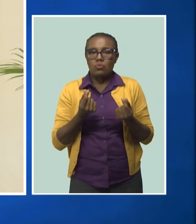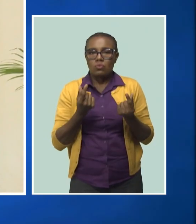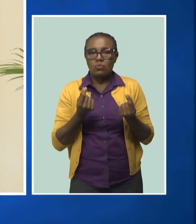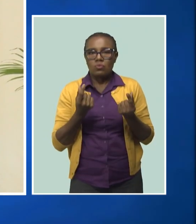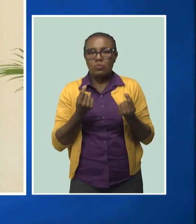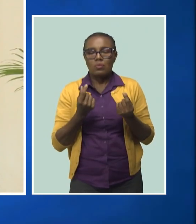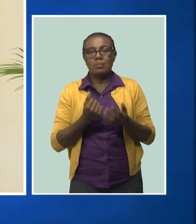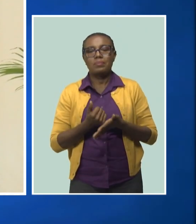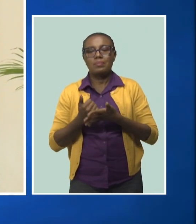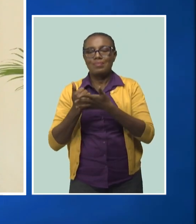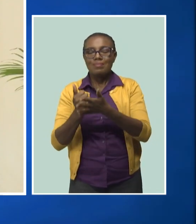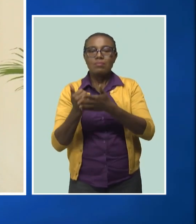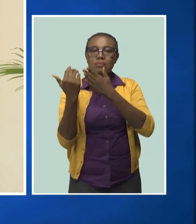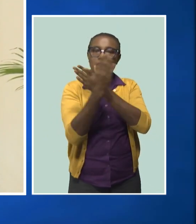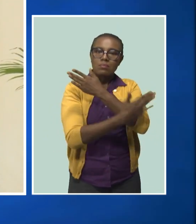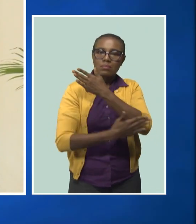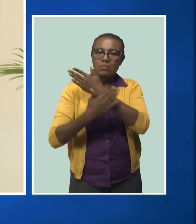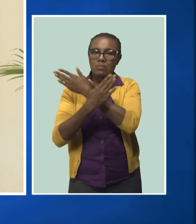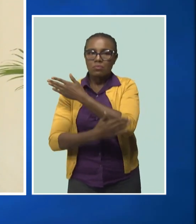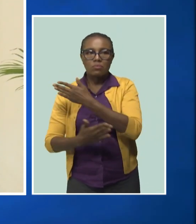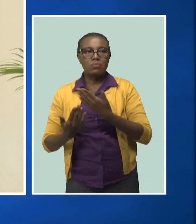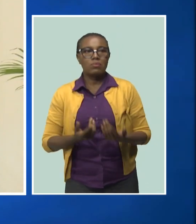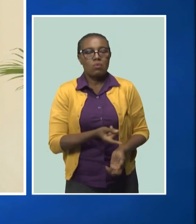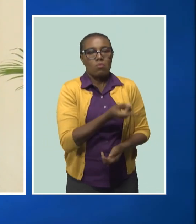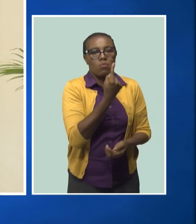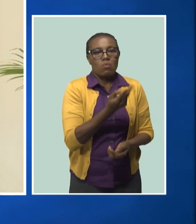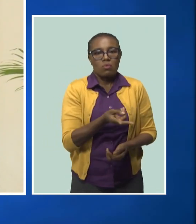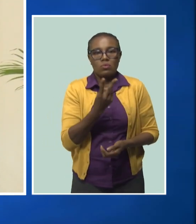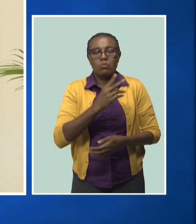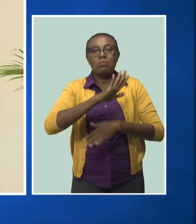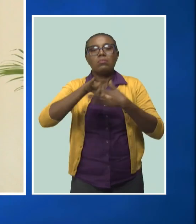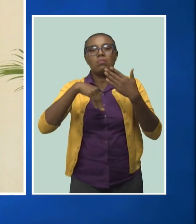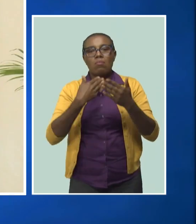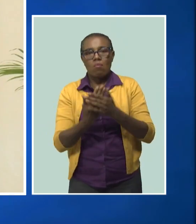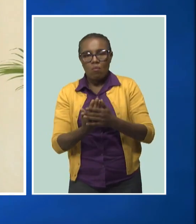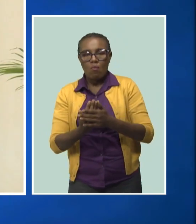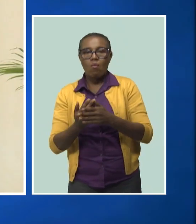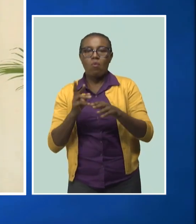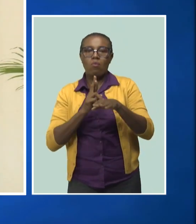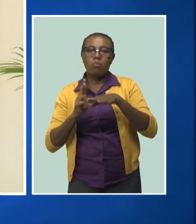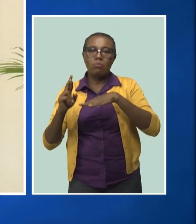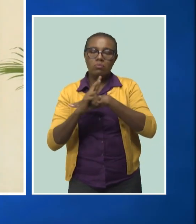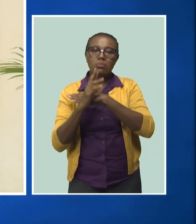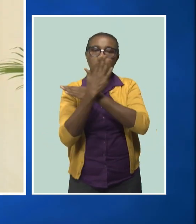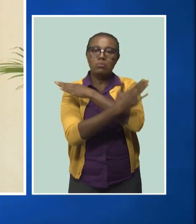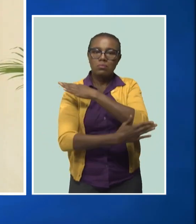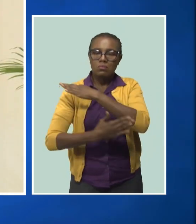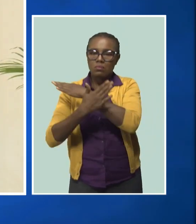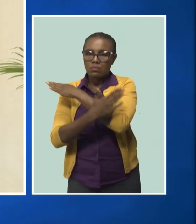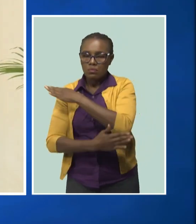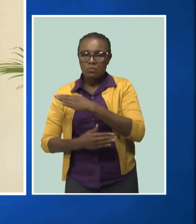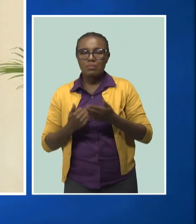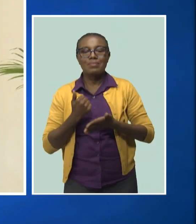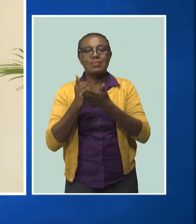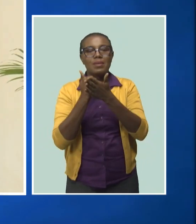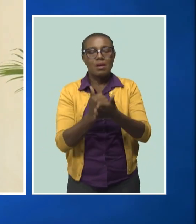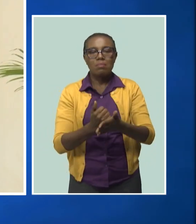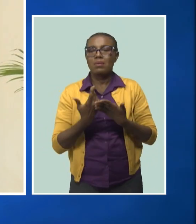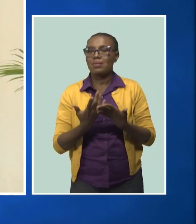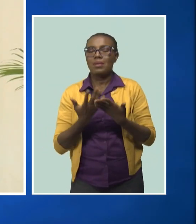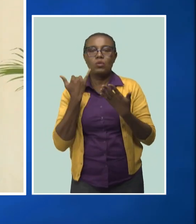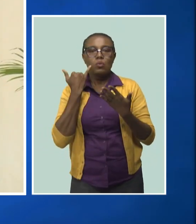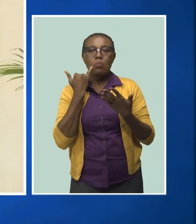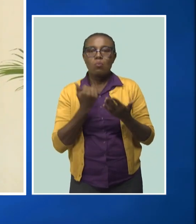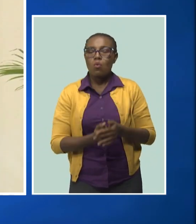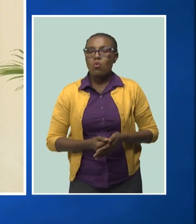resilience in countries, not just in 1 or 2 countries, but in all countries across the region to become truly resilient